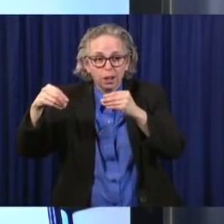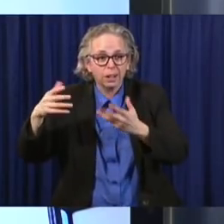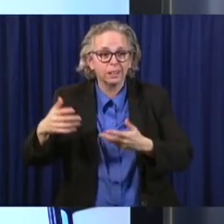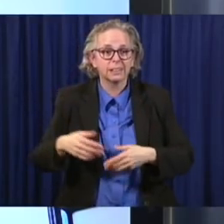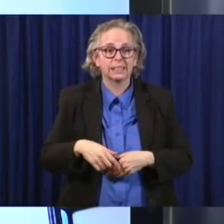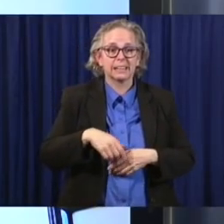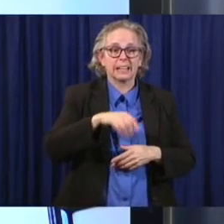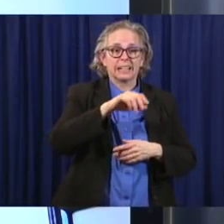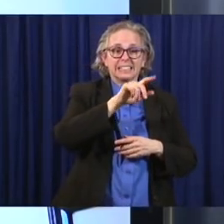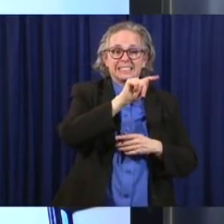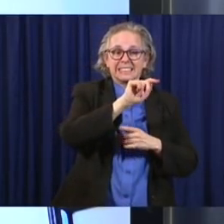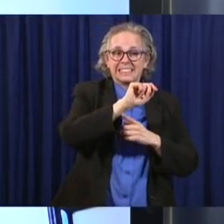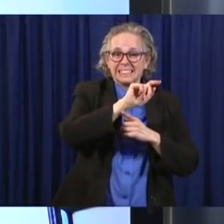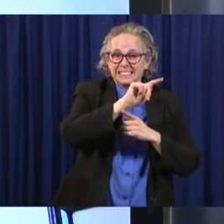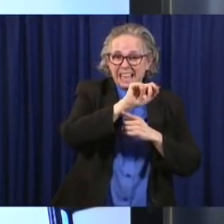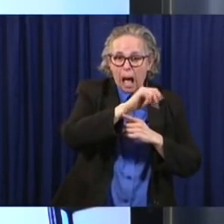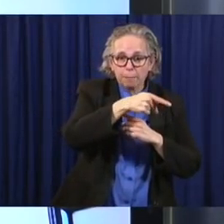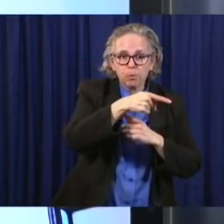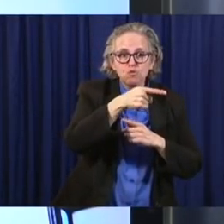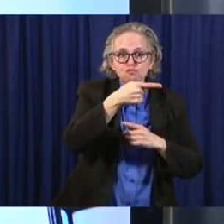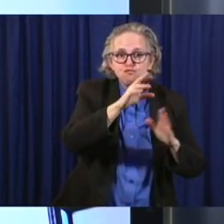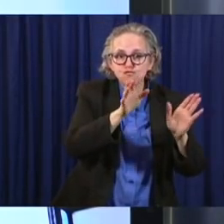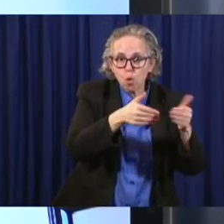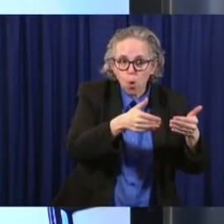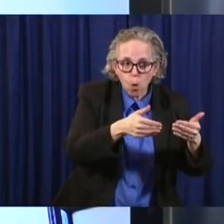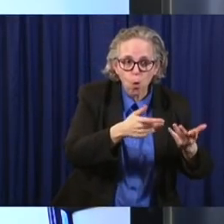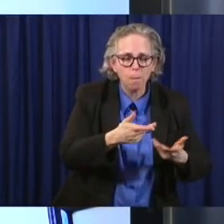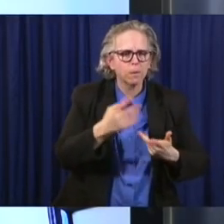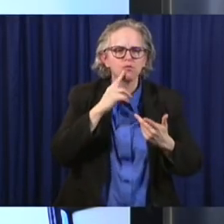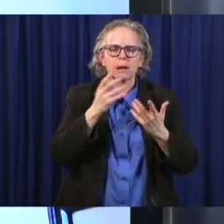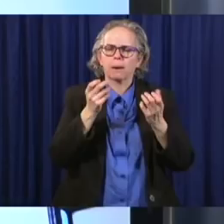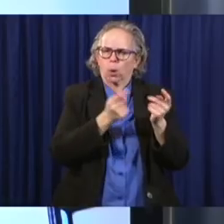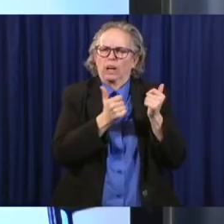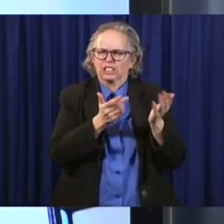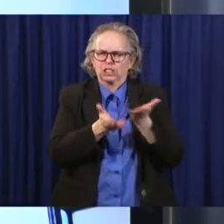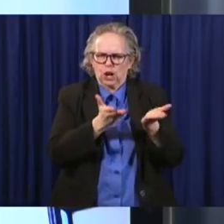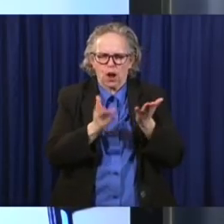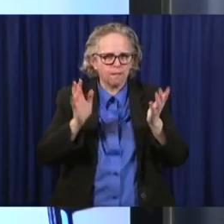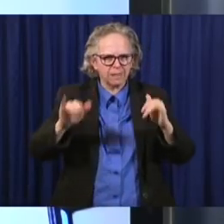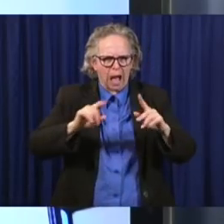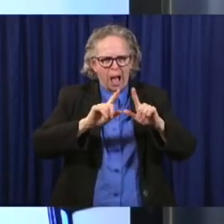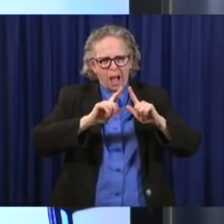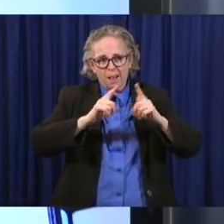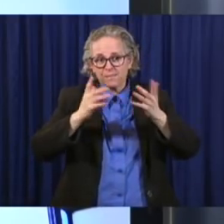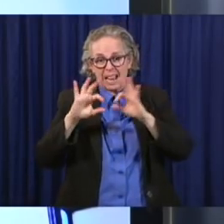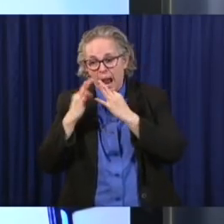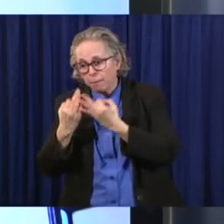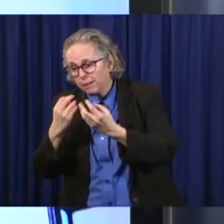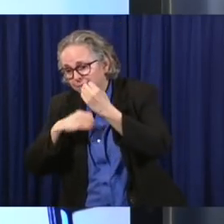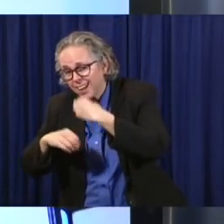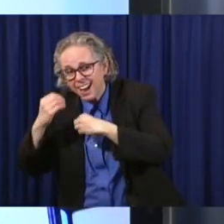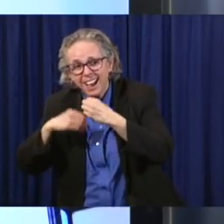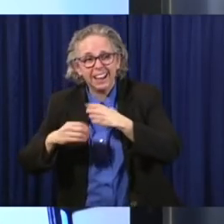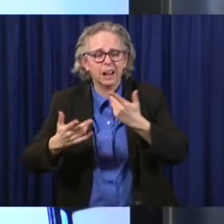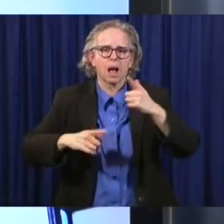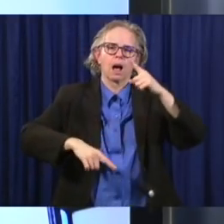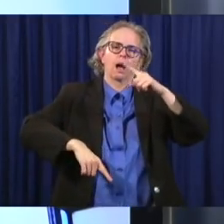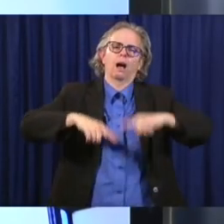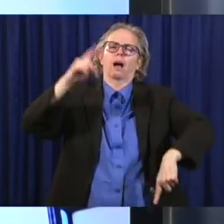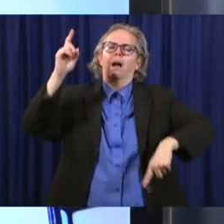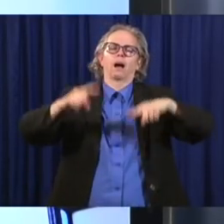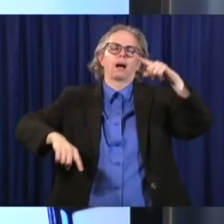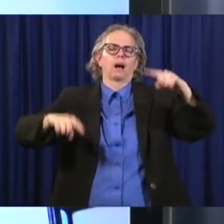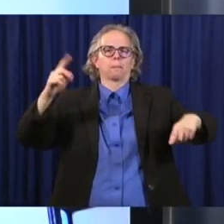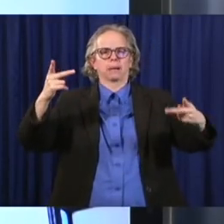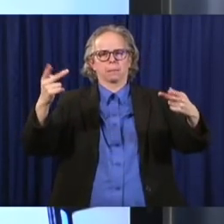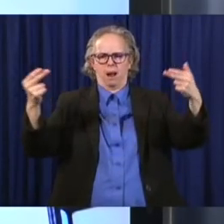serve, several of our national brands, family dining. So it was really a group that worked together, and